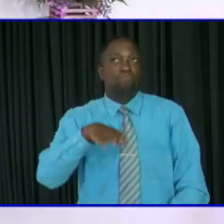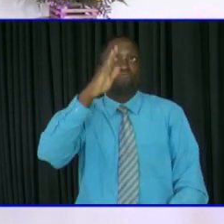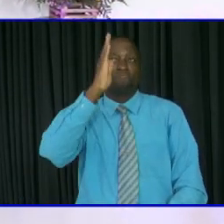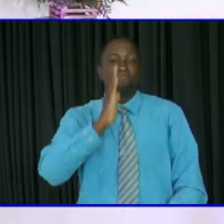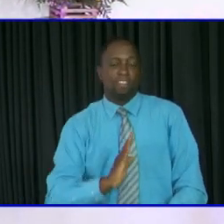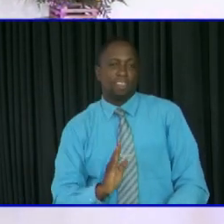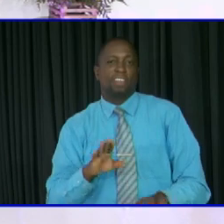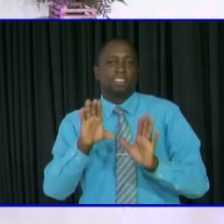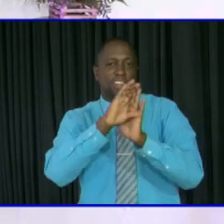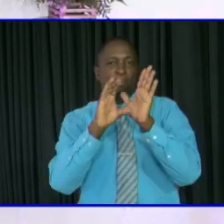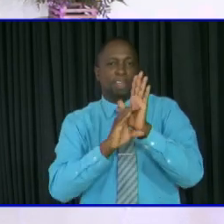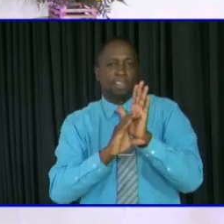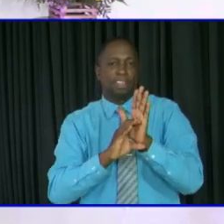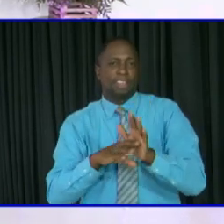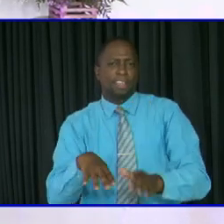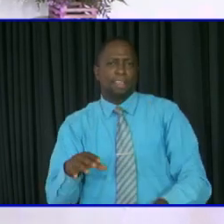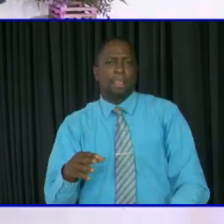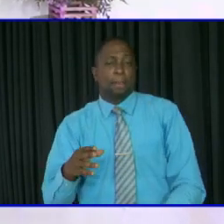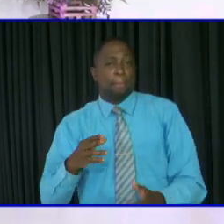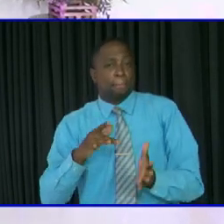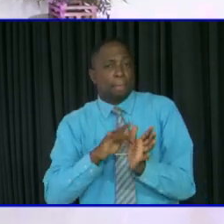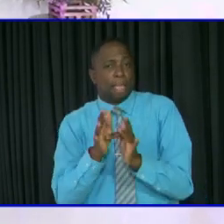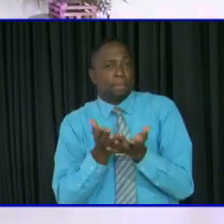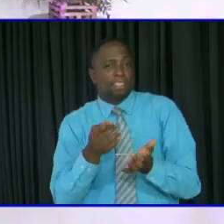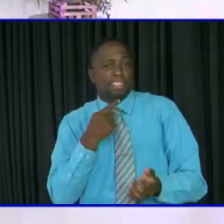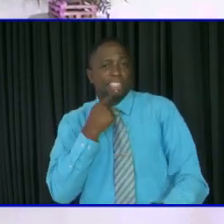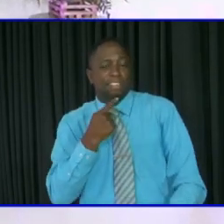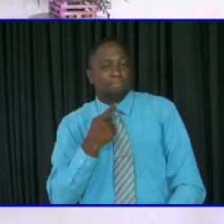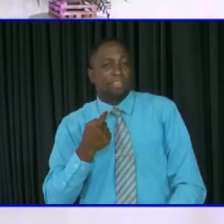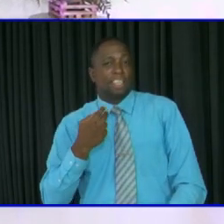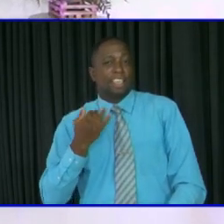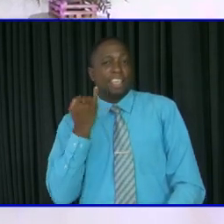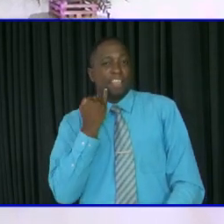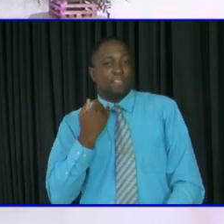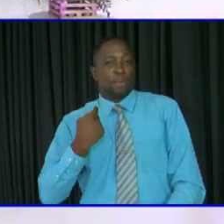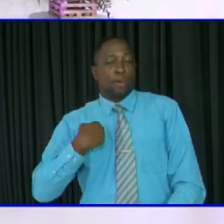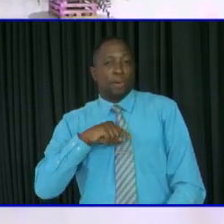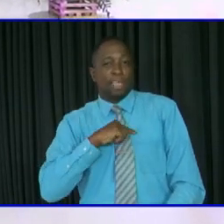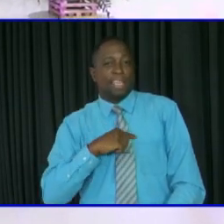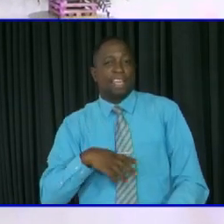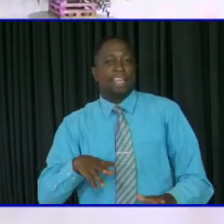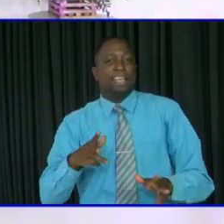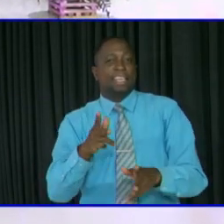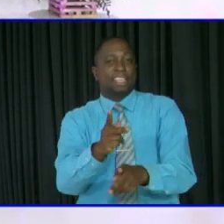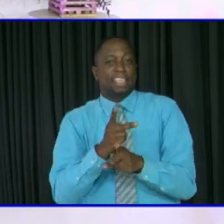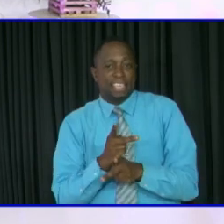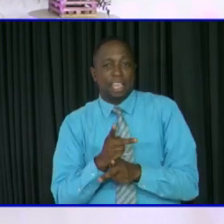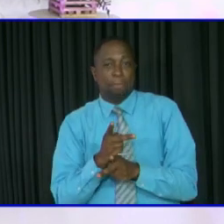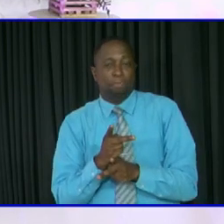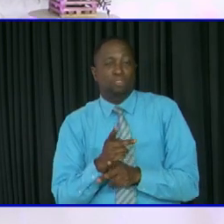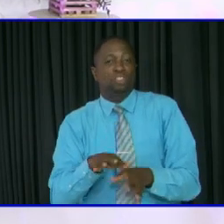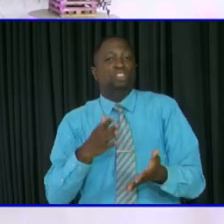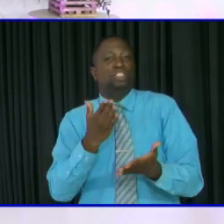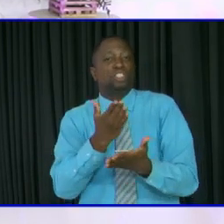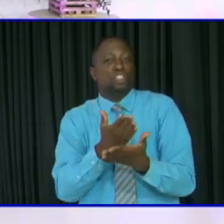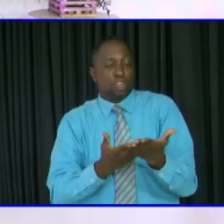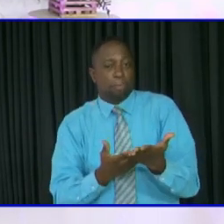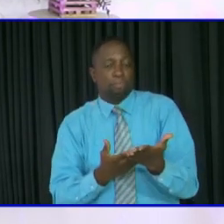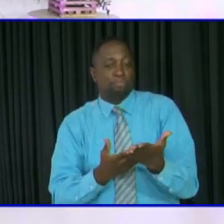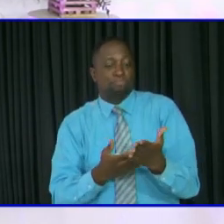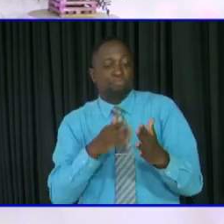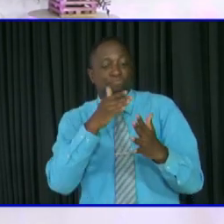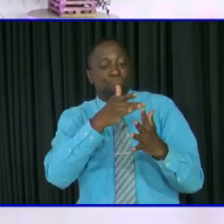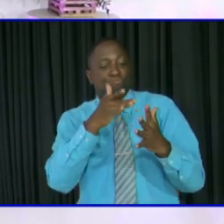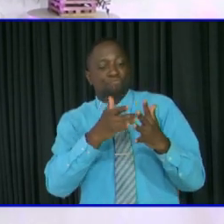James 2 verse 10 says that if we shall keep all the commandments and yet offend in one point, we are guilty of